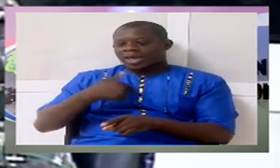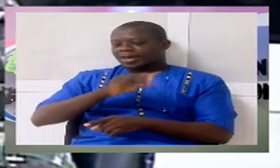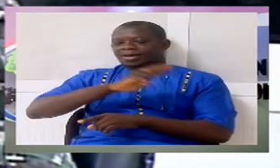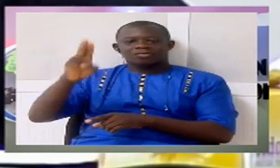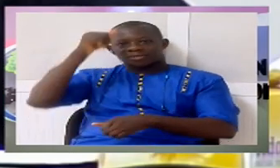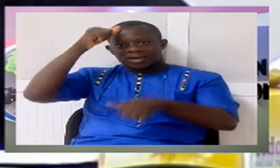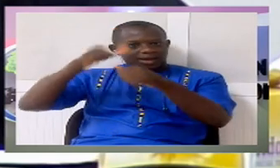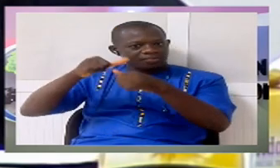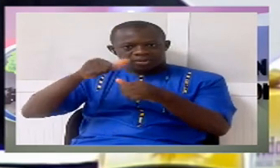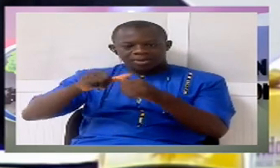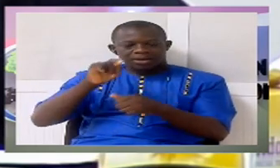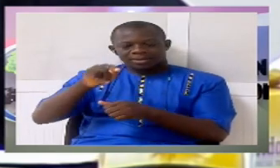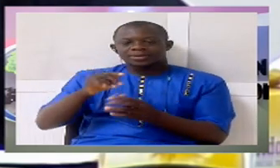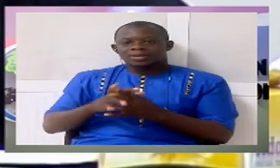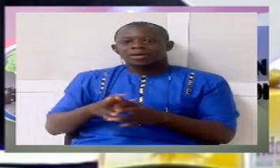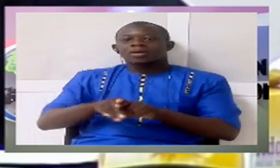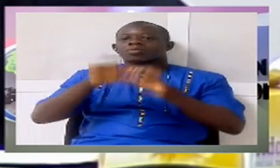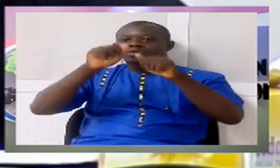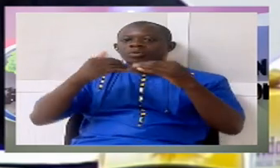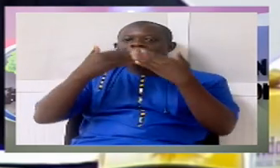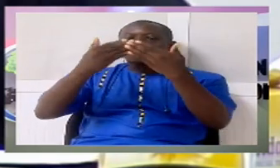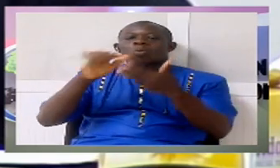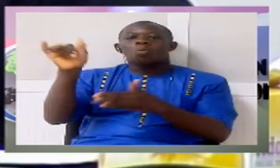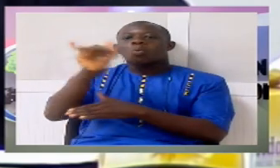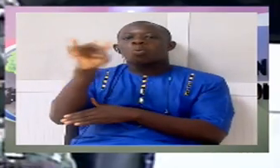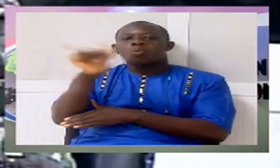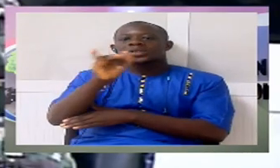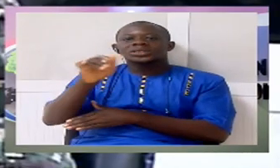forgot that, I don't remember. Can you tell us the year it